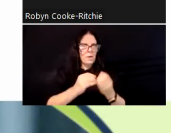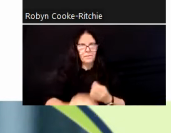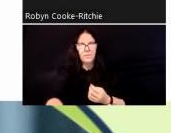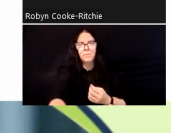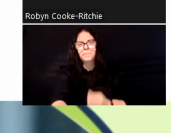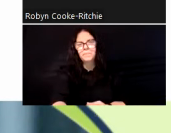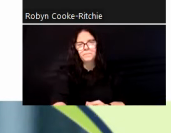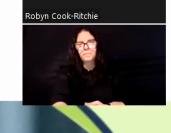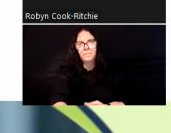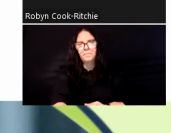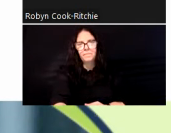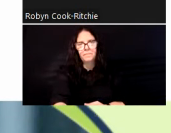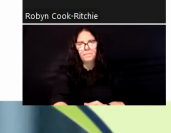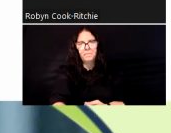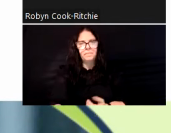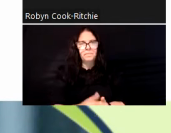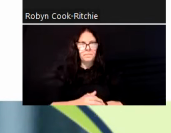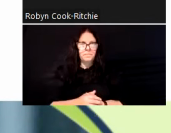for monitoring purposes.